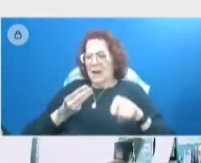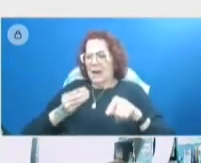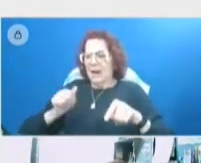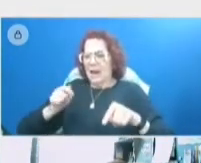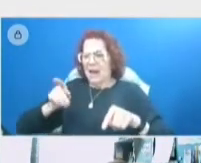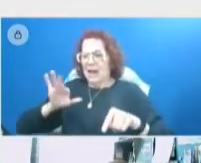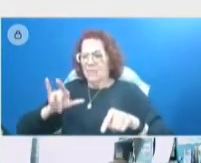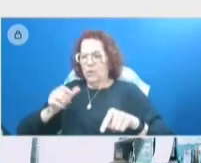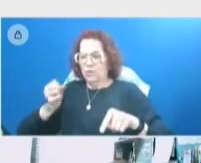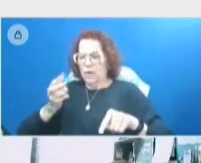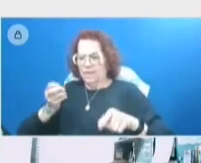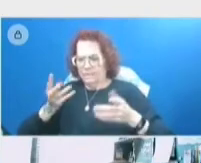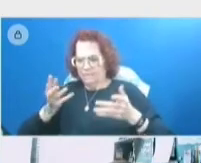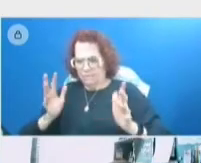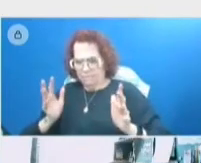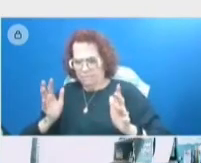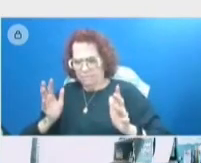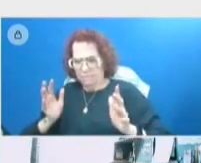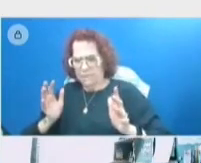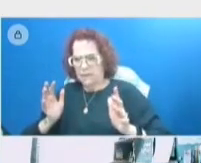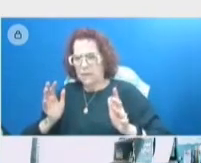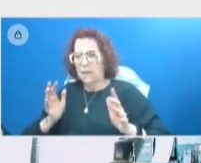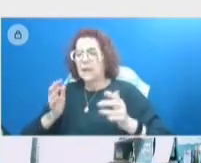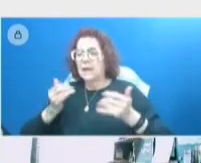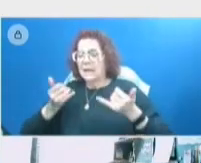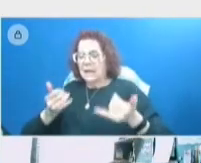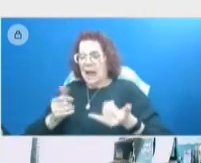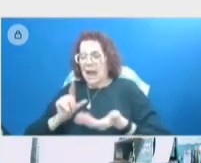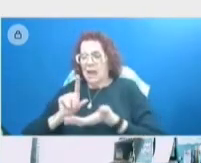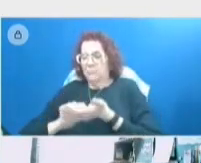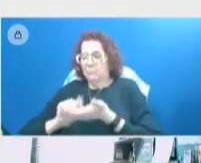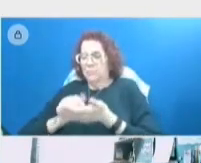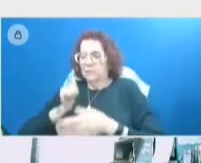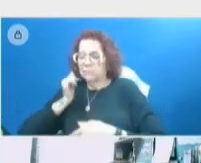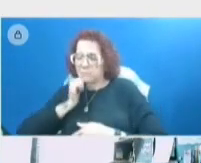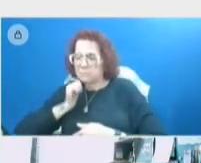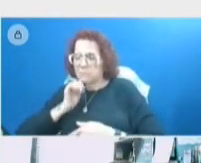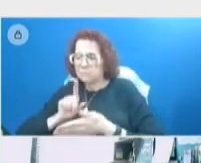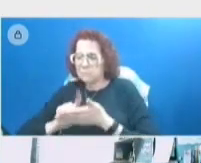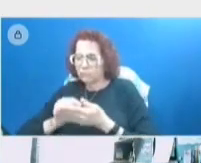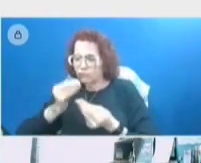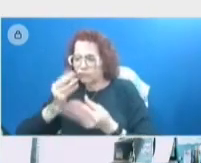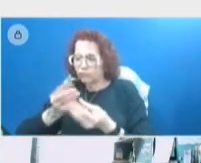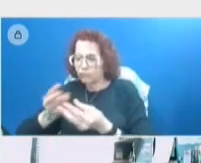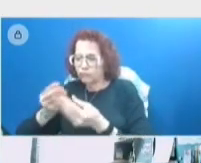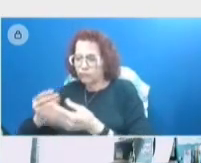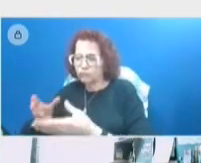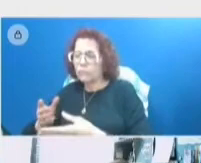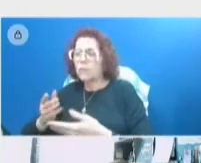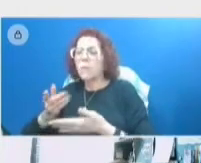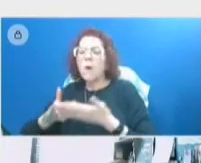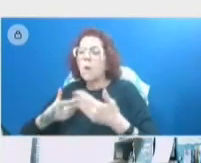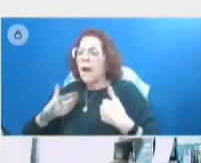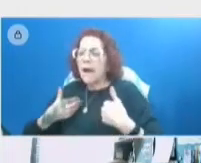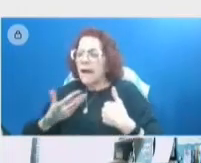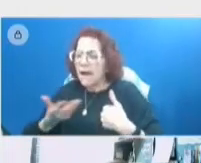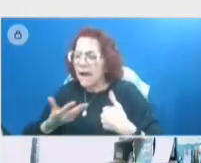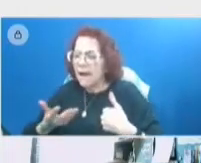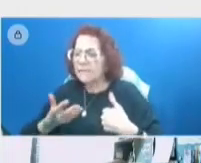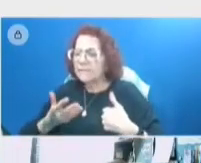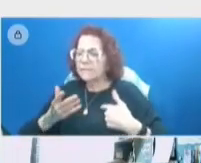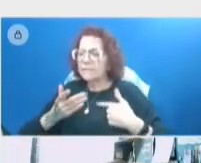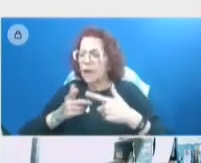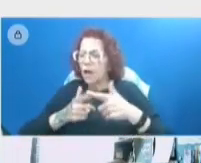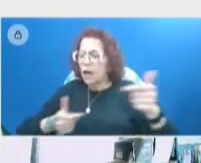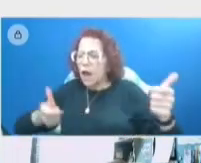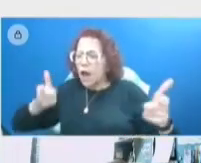and are now being published daily. That was one of the large requests that we had too, is to make the larger data sets available for